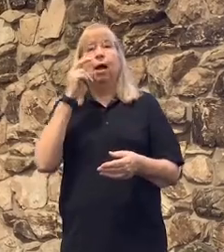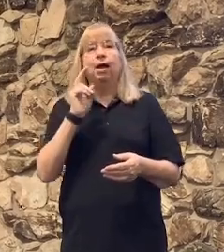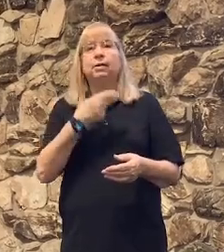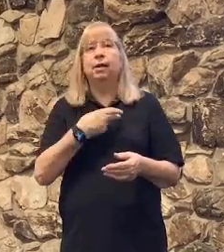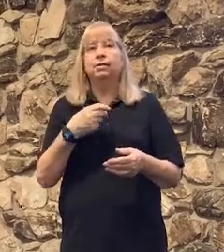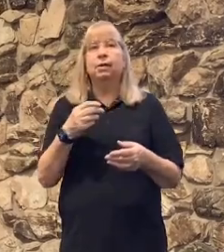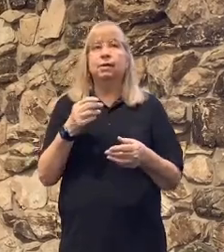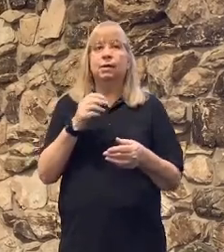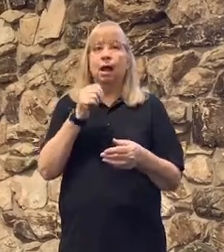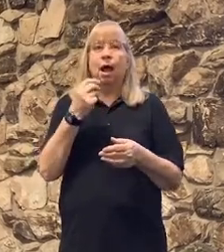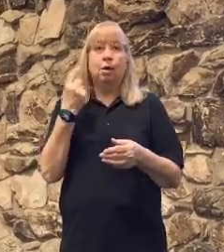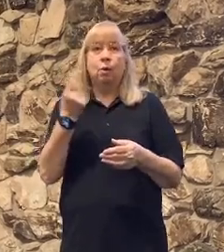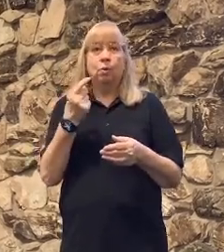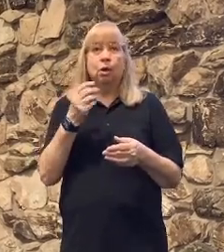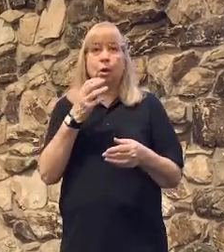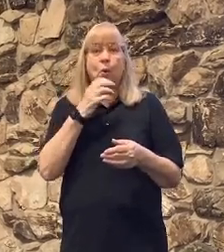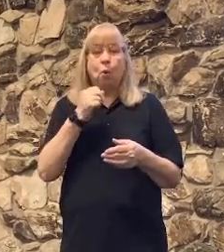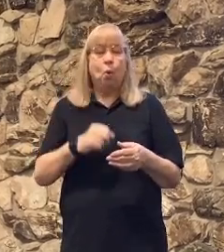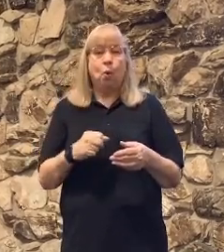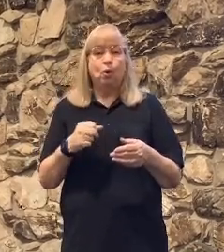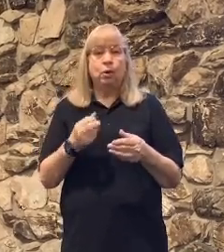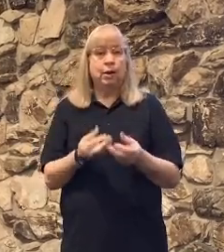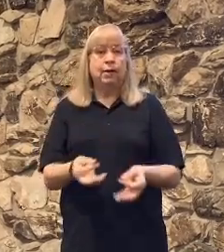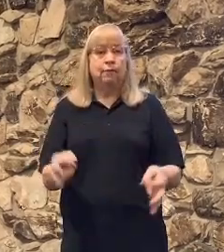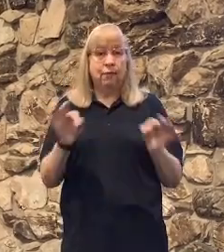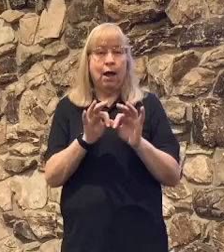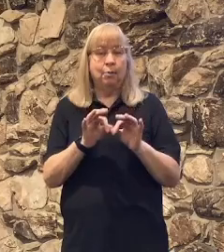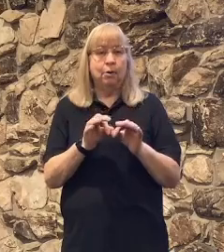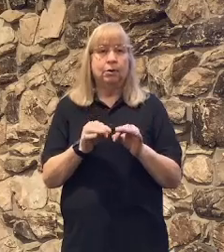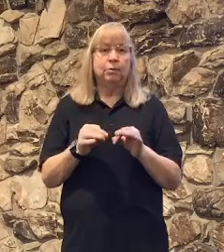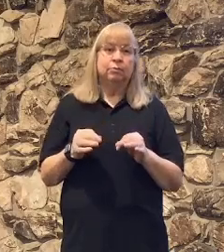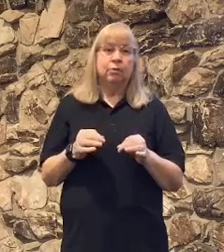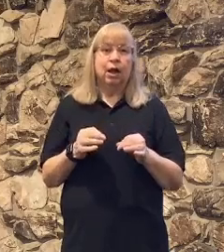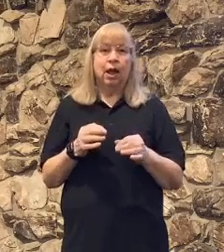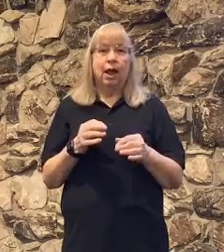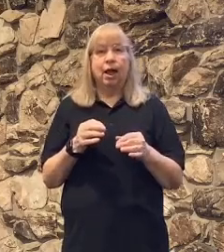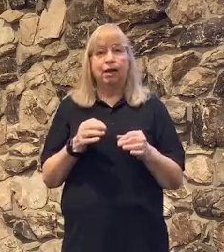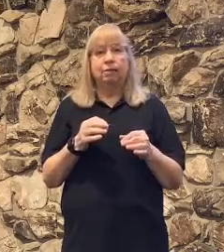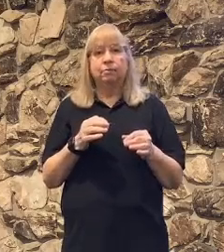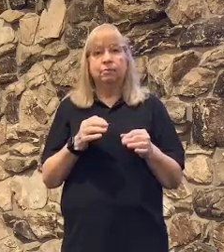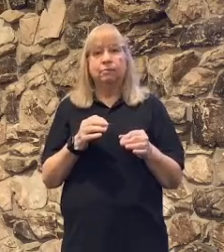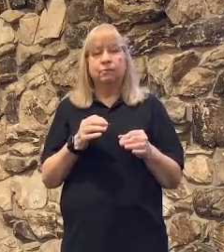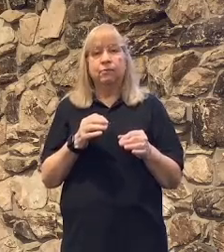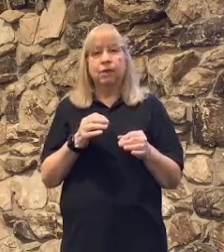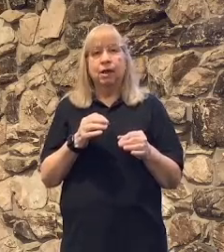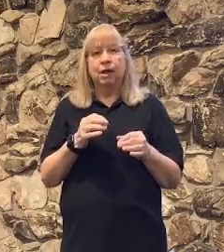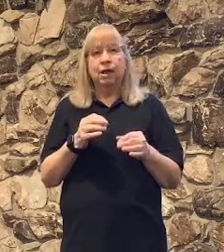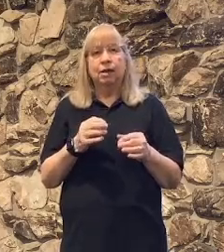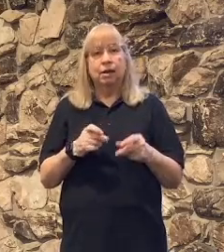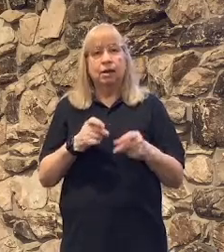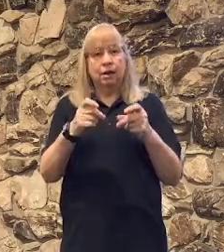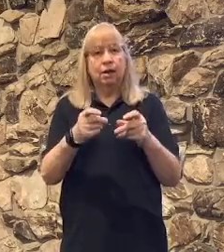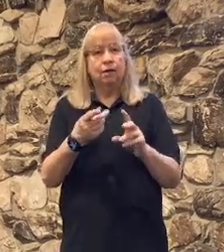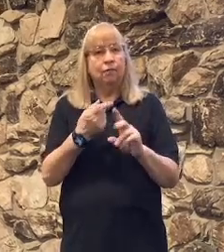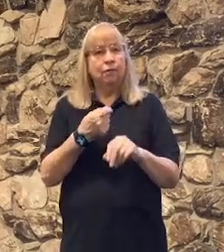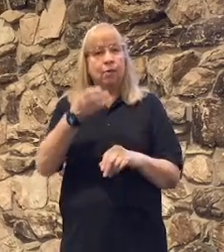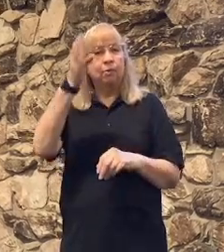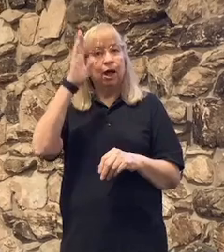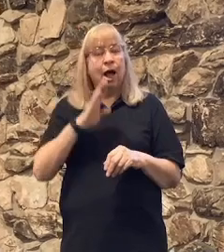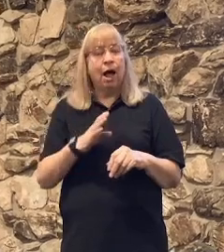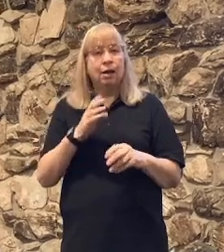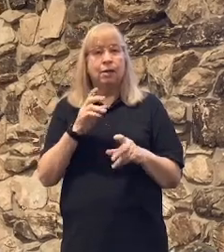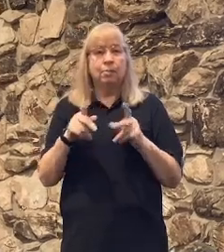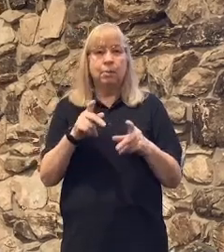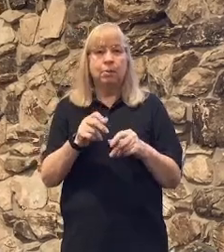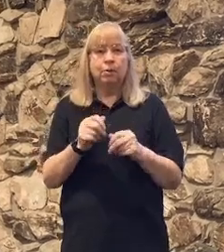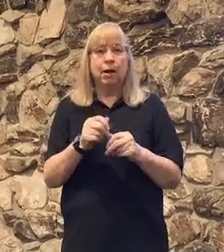old and valuable and entertaining, but it's a gift from God. And it came from people who had a special understanding of God.